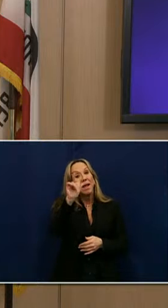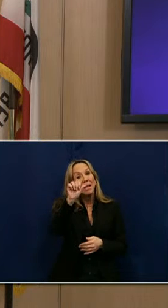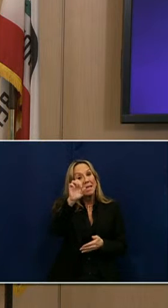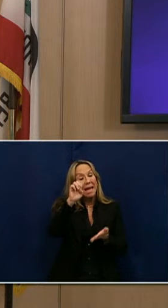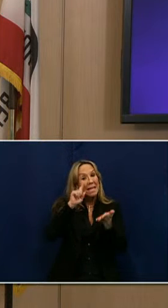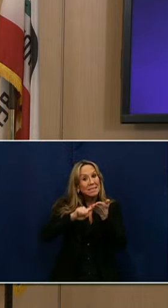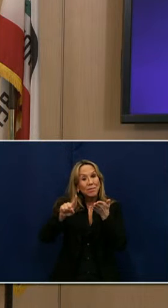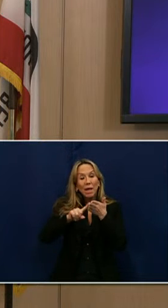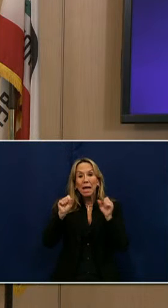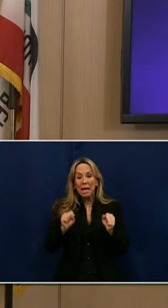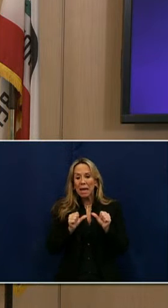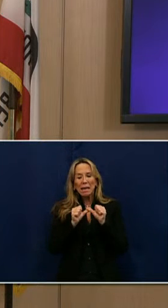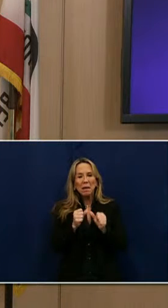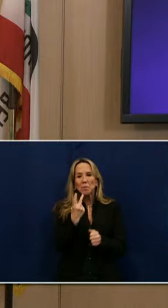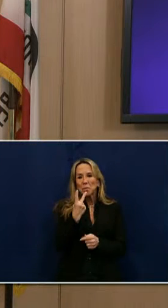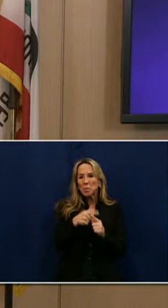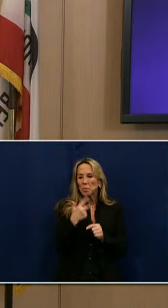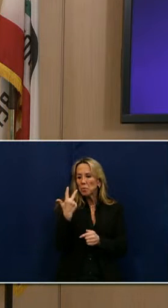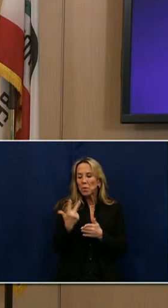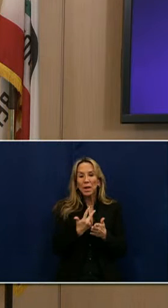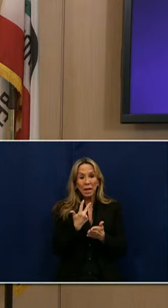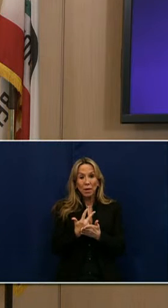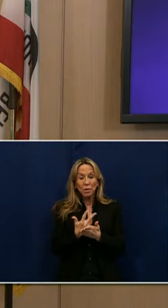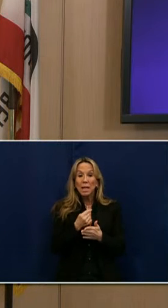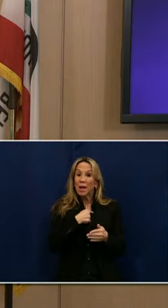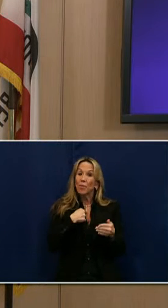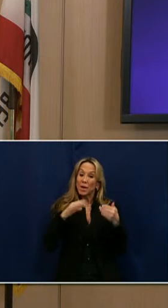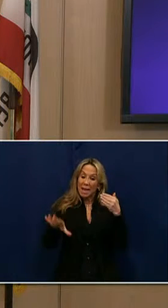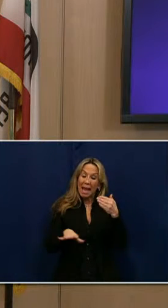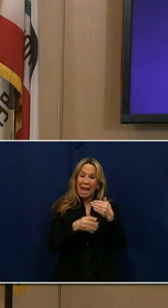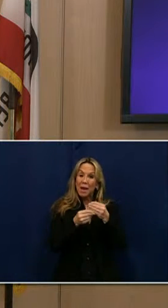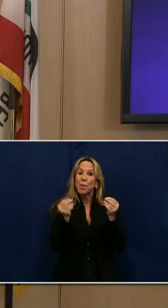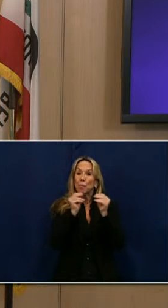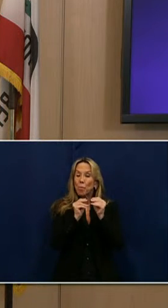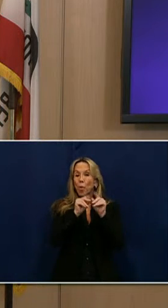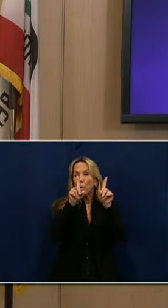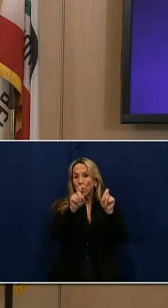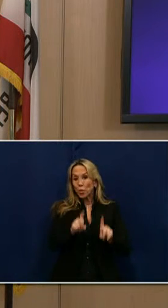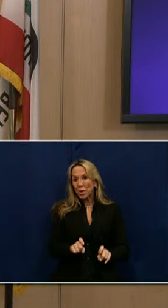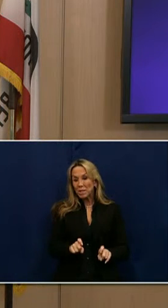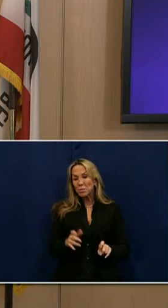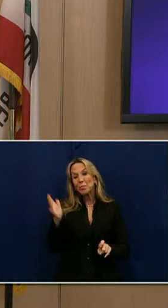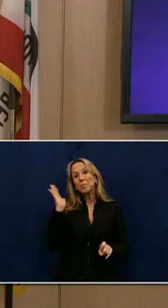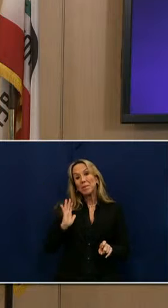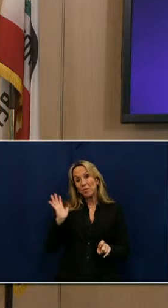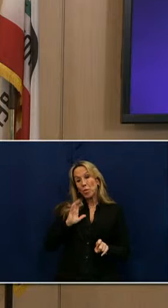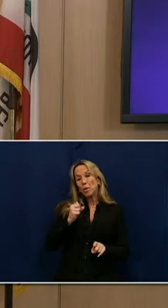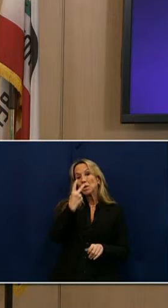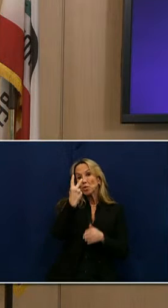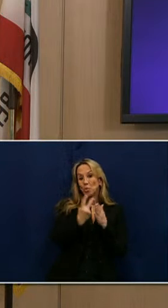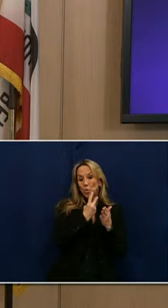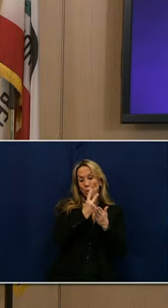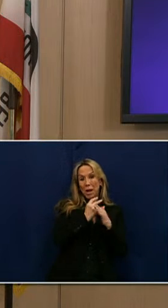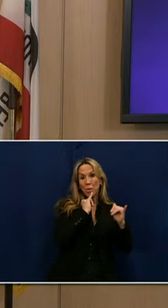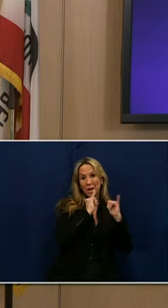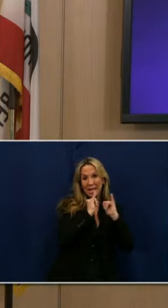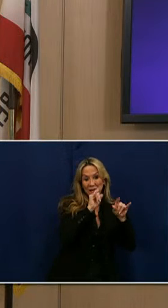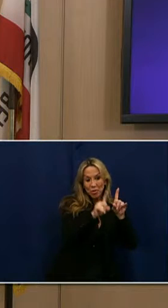anywhere from 2 to 3 hours, and we've added on more questions. Typically it was about a 2-hour interview, where we